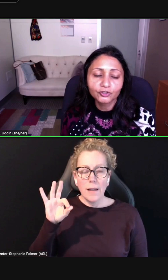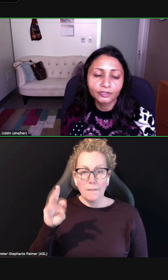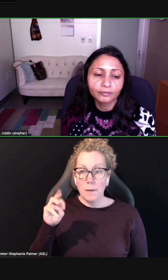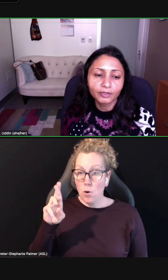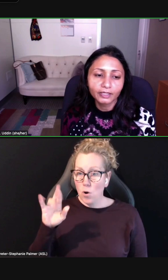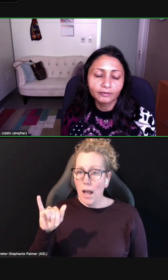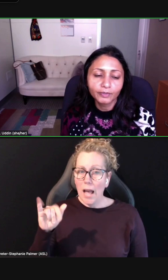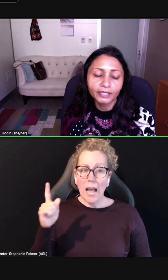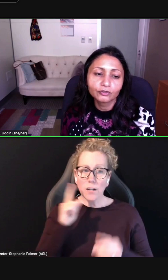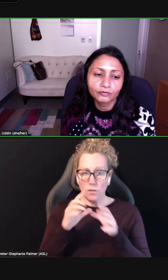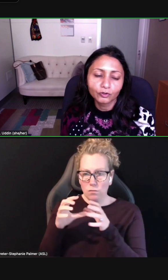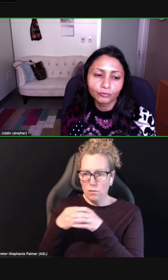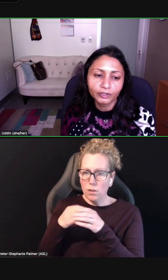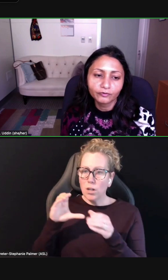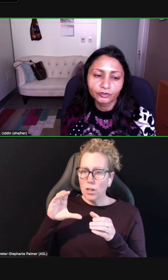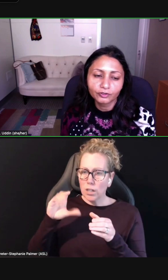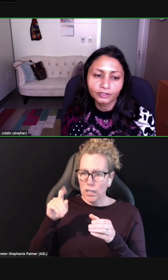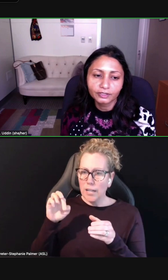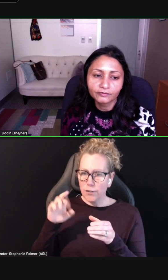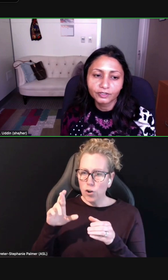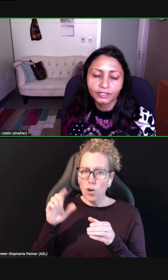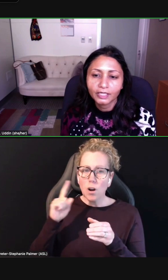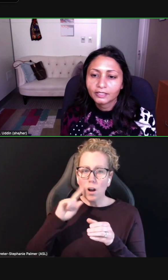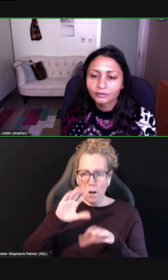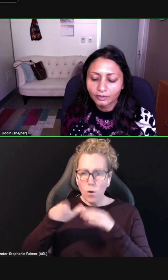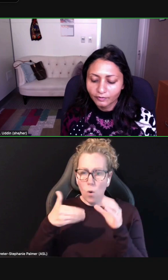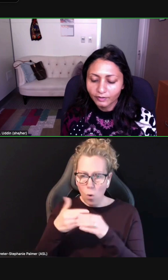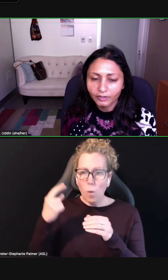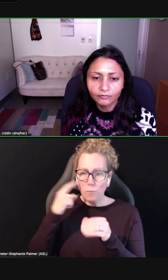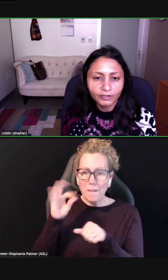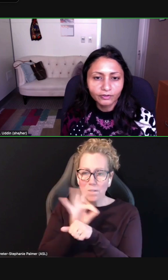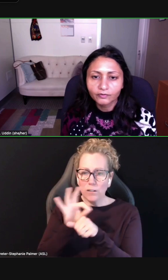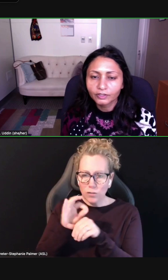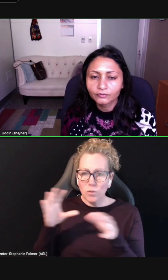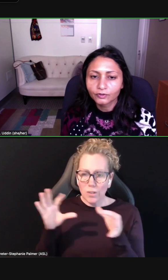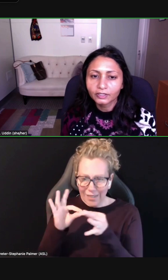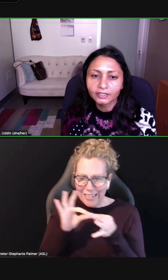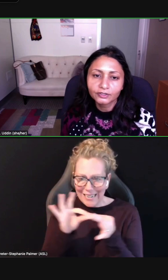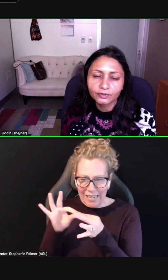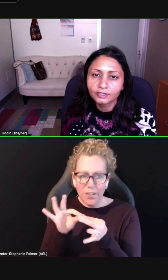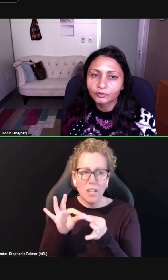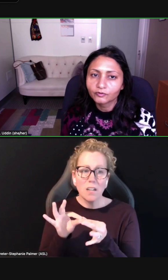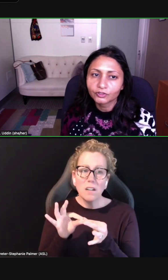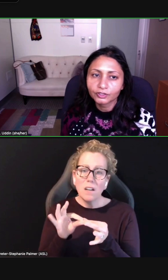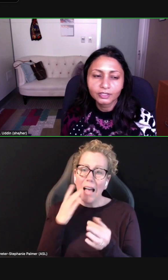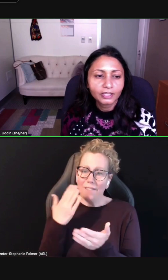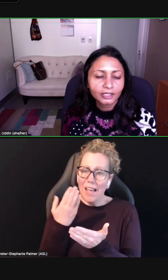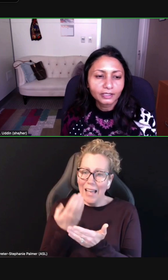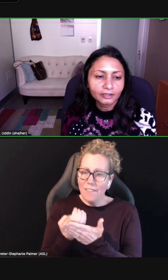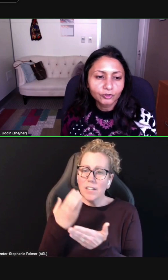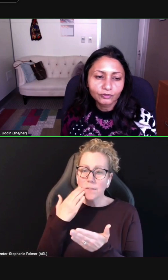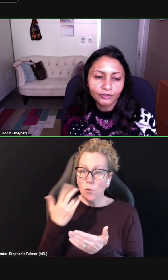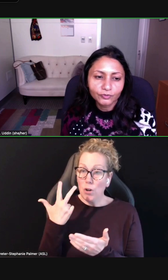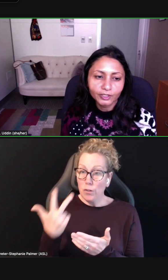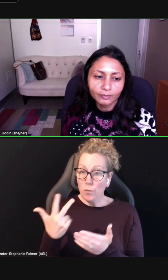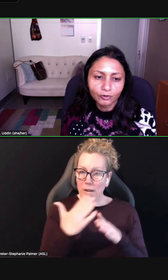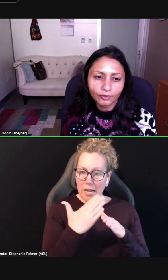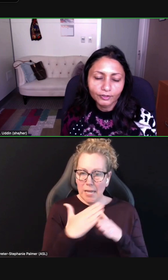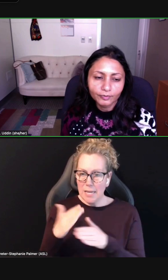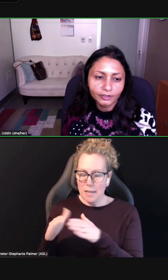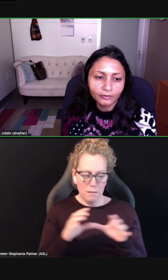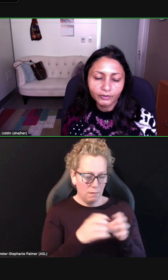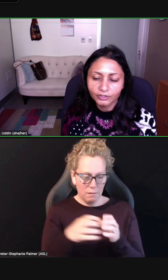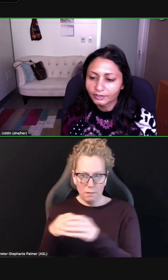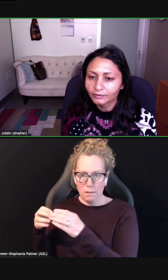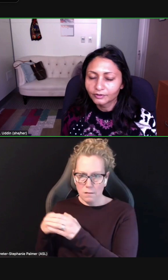basically clustering by patterns of whole brain functional connectivity. So they have found evidence for at least 3 subdivisions, and I'm sure there's many